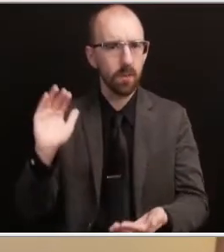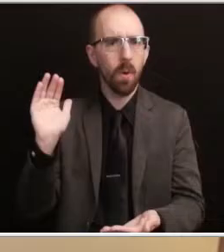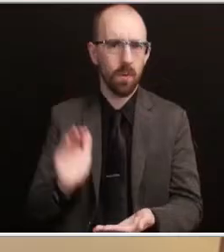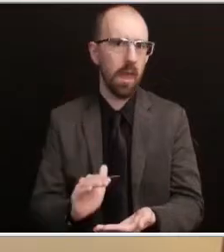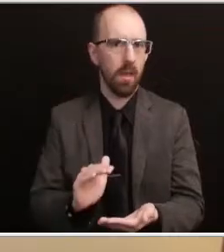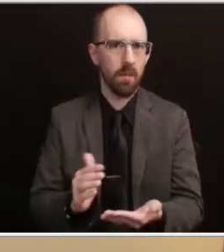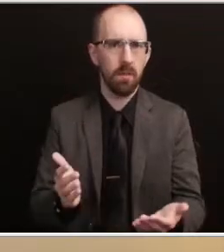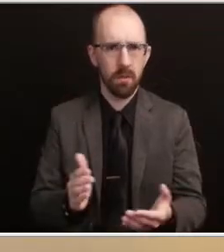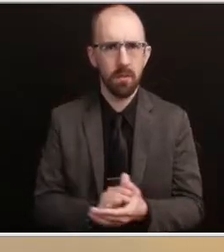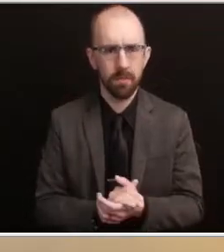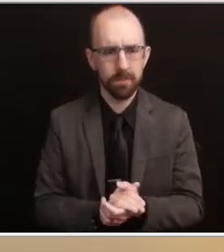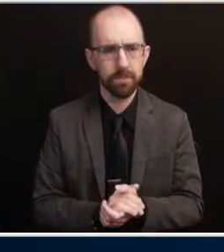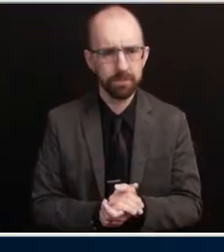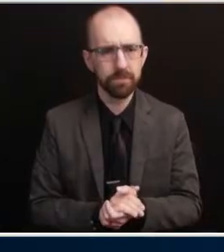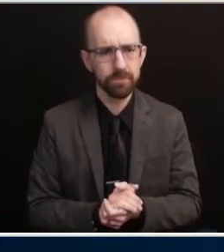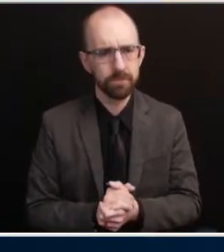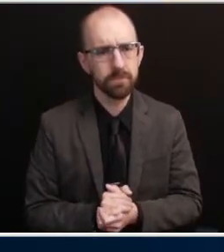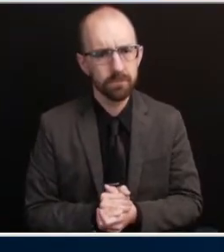down.